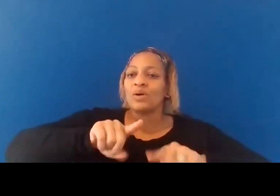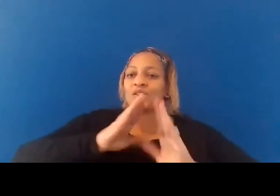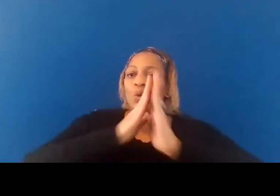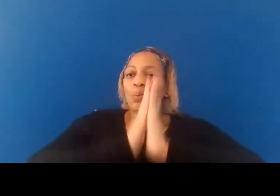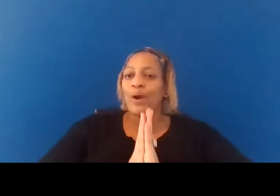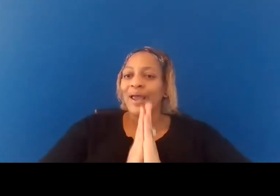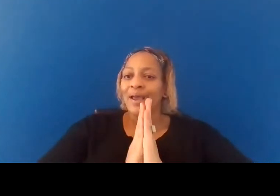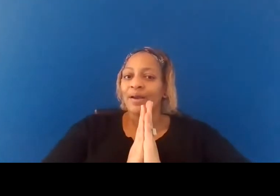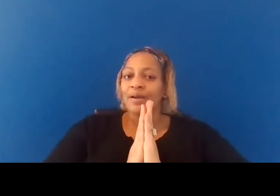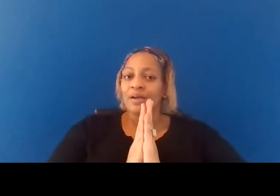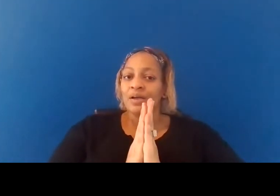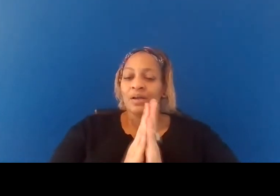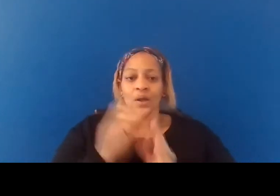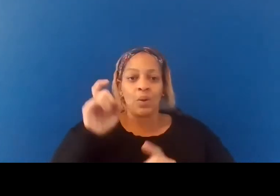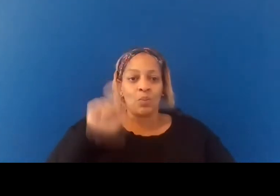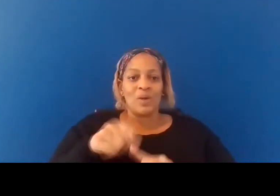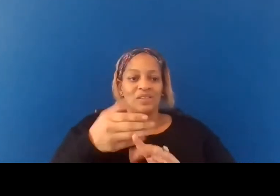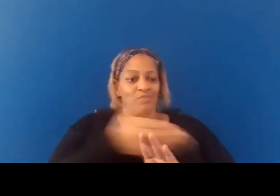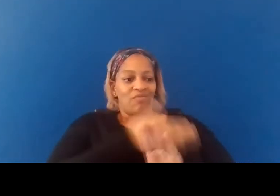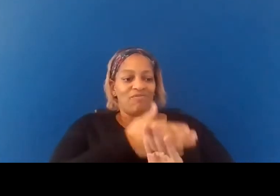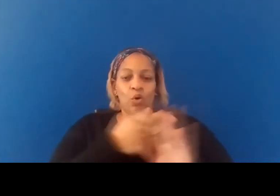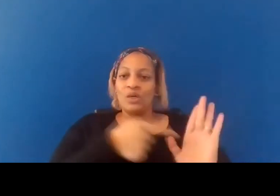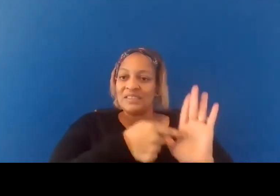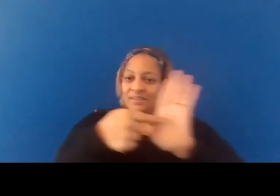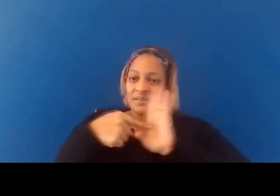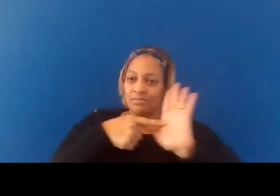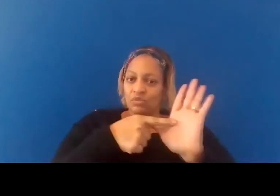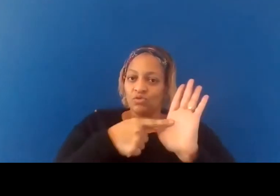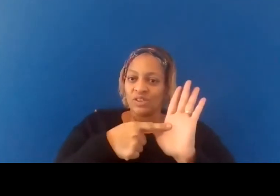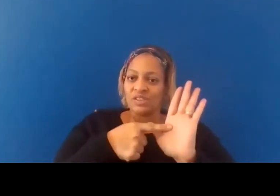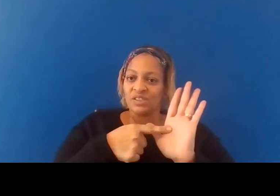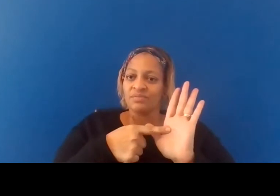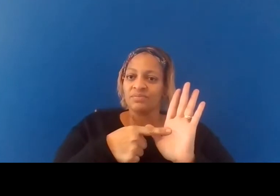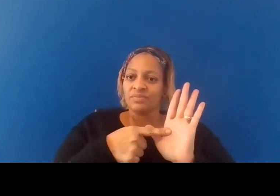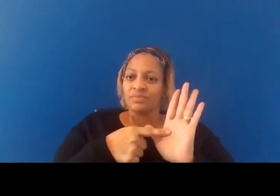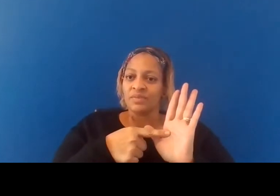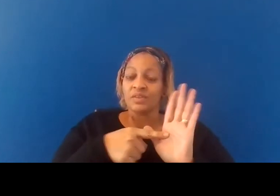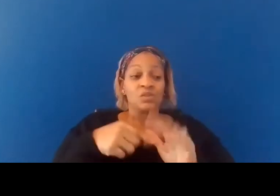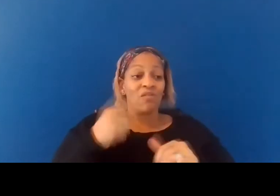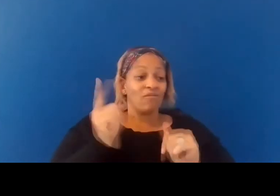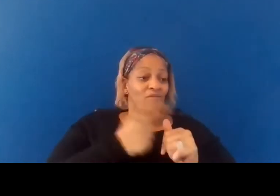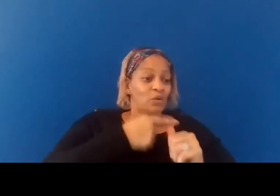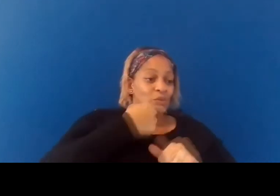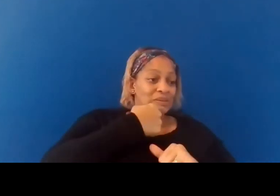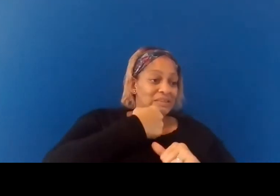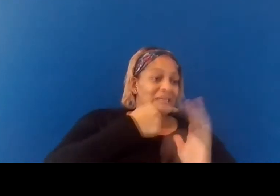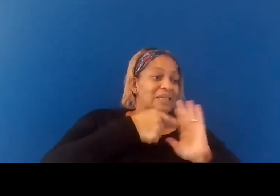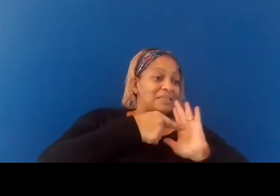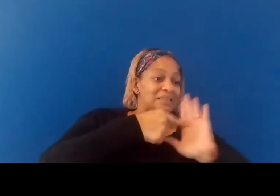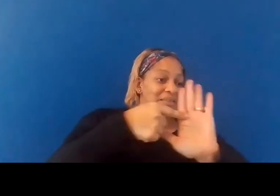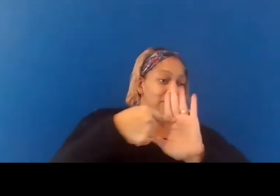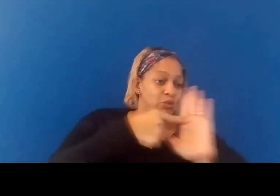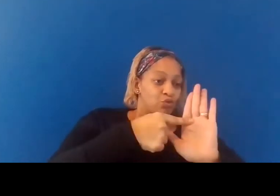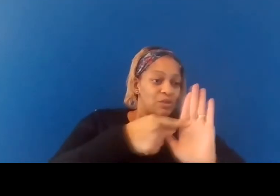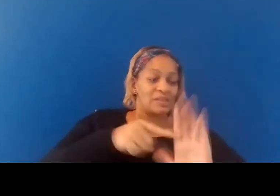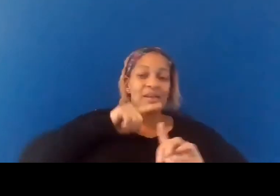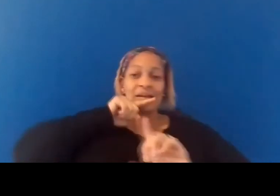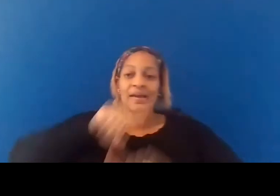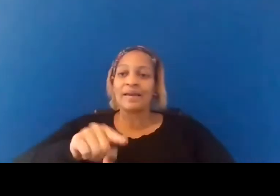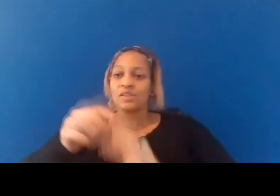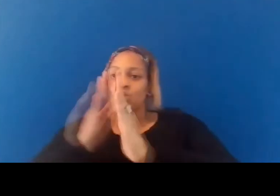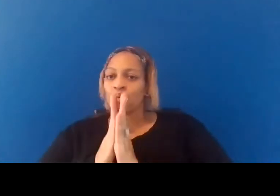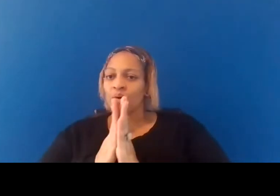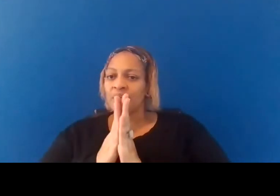has to be a demonstration. That's why we say demonstration, answered prayer. What is that in our